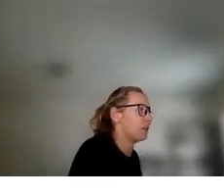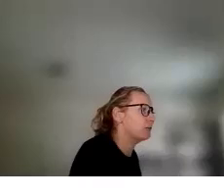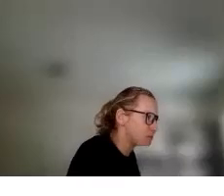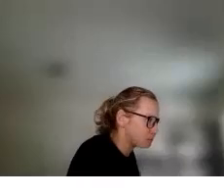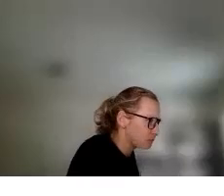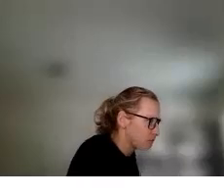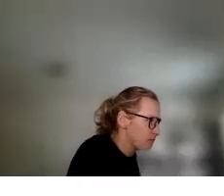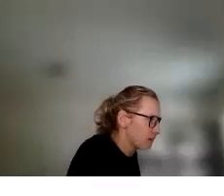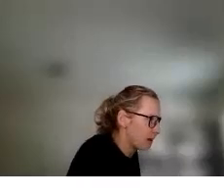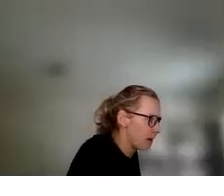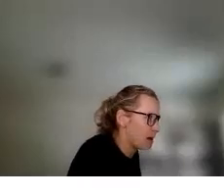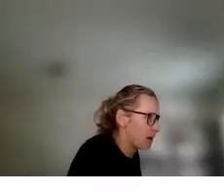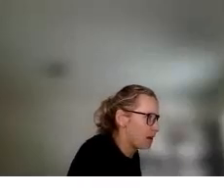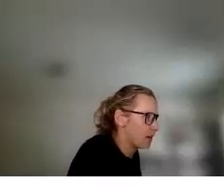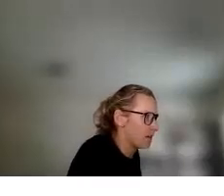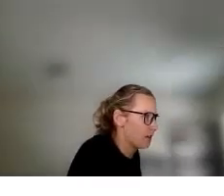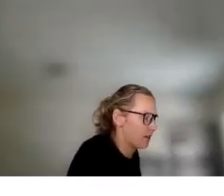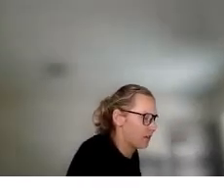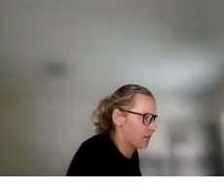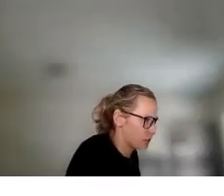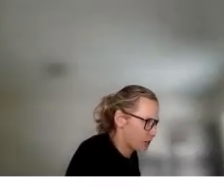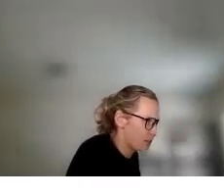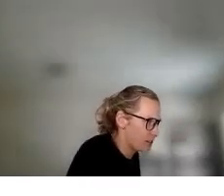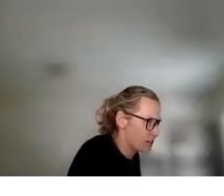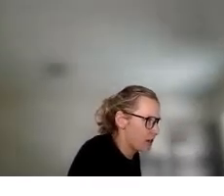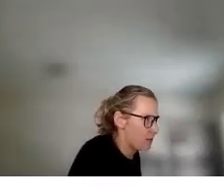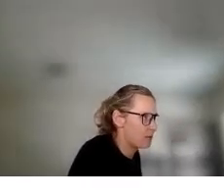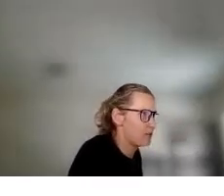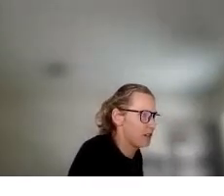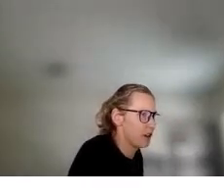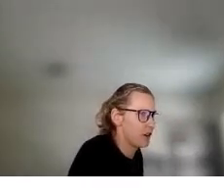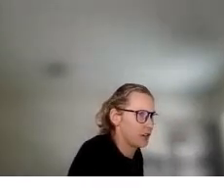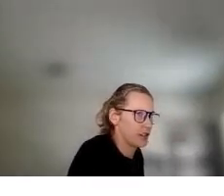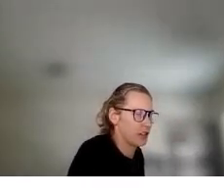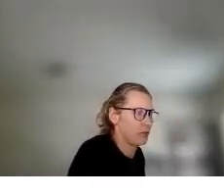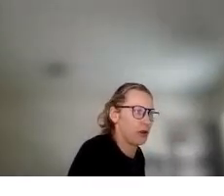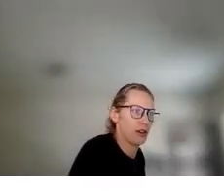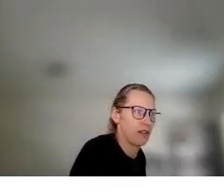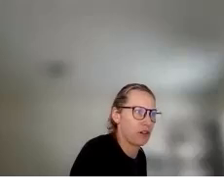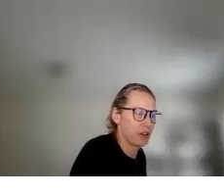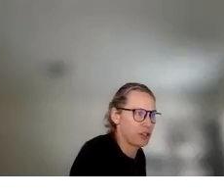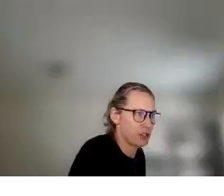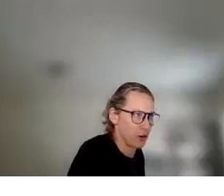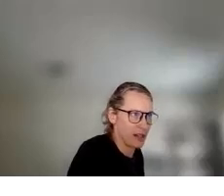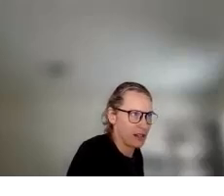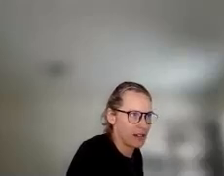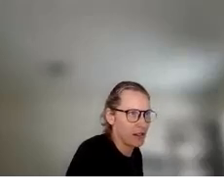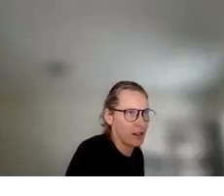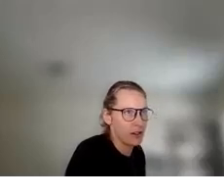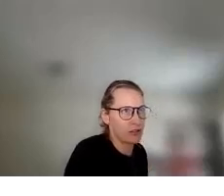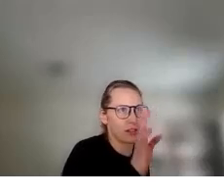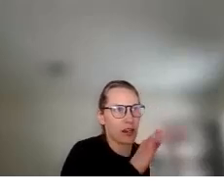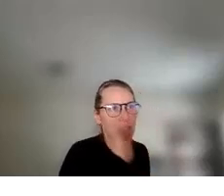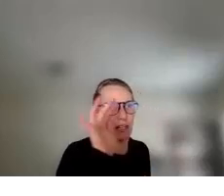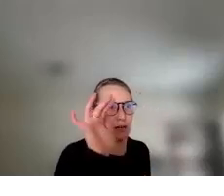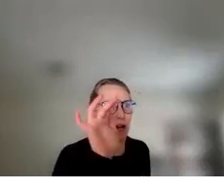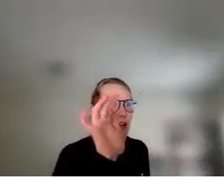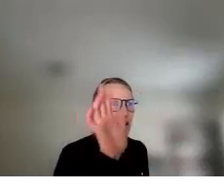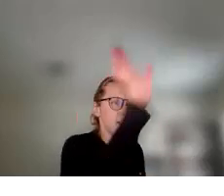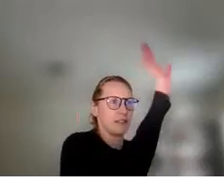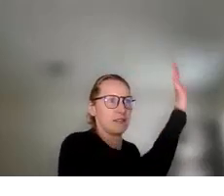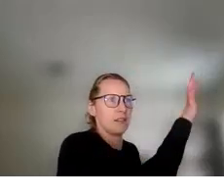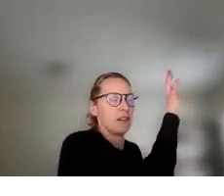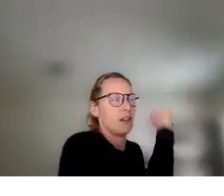Okay, so the services that we're moving over to Community First Choice, just to kind of